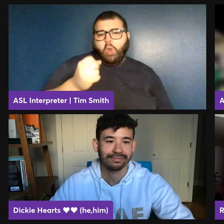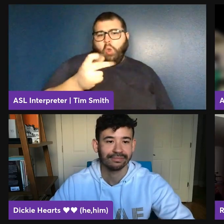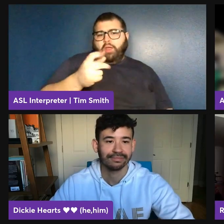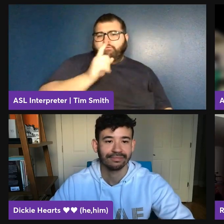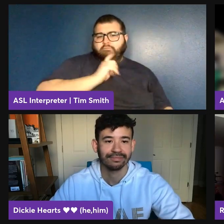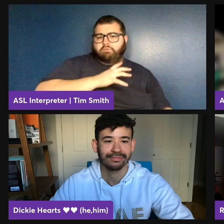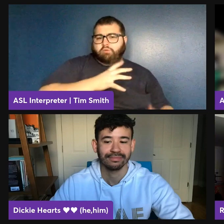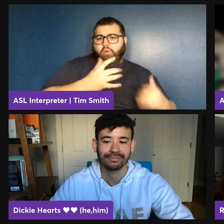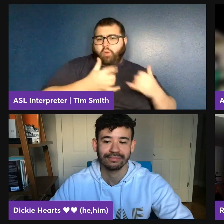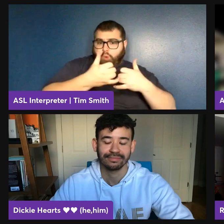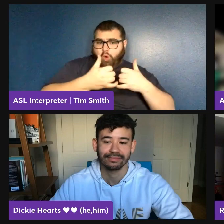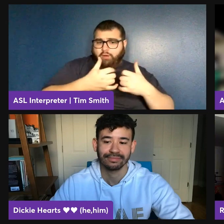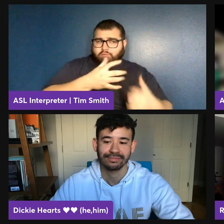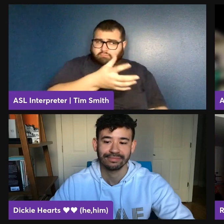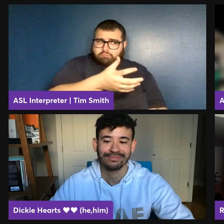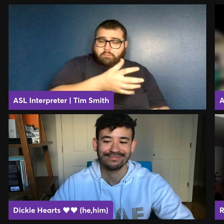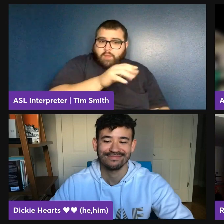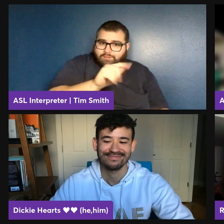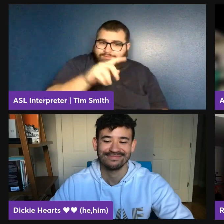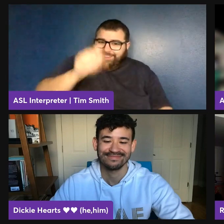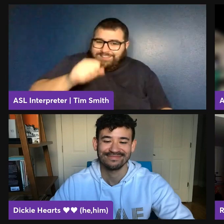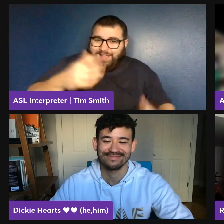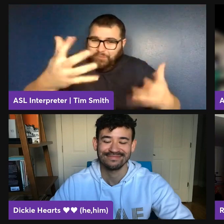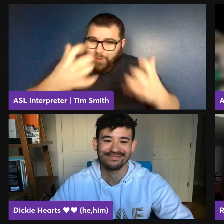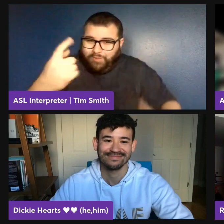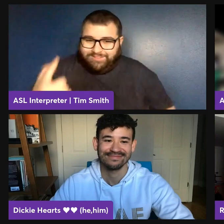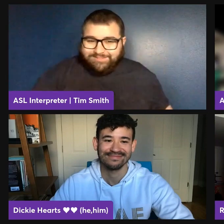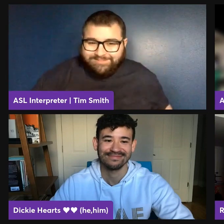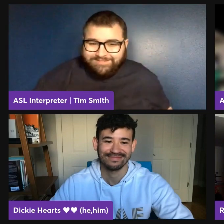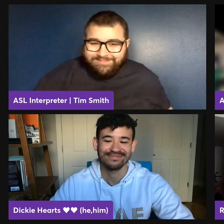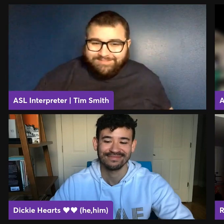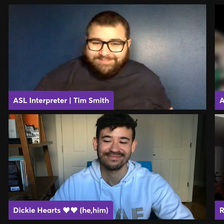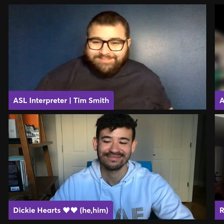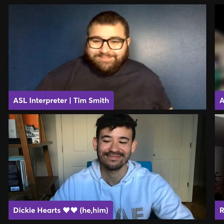and I also want one. Like, you know, so